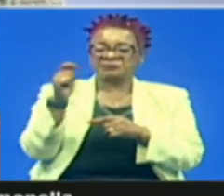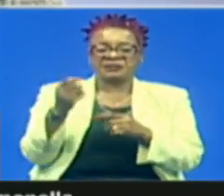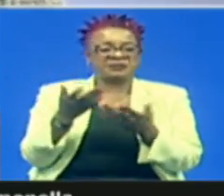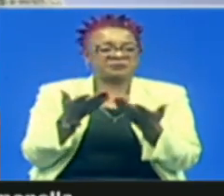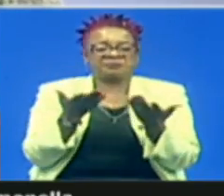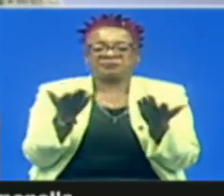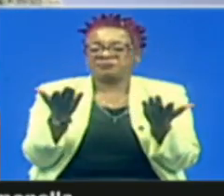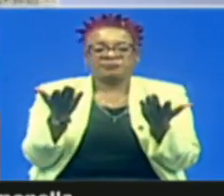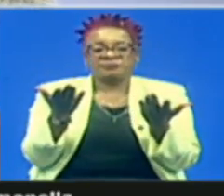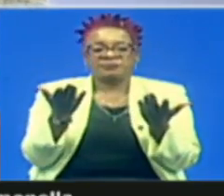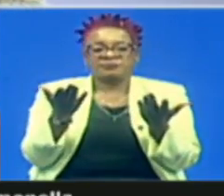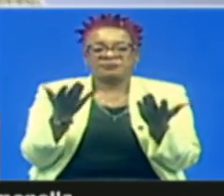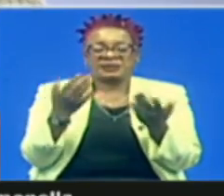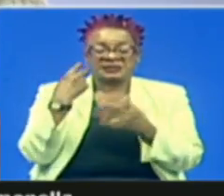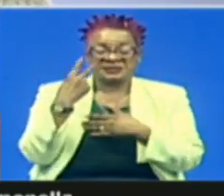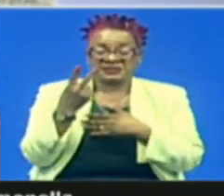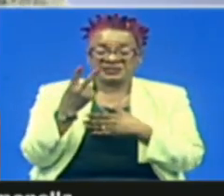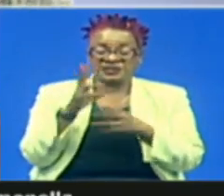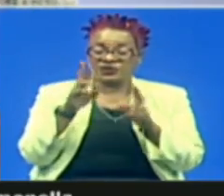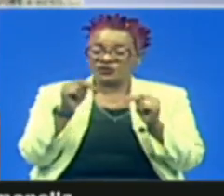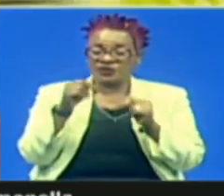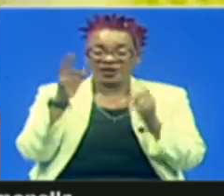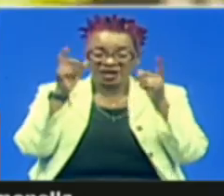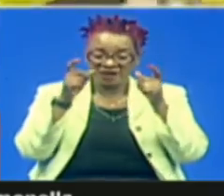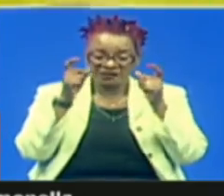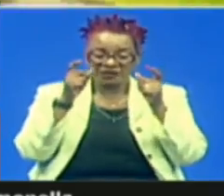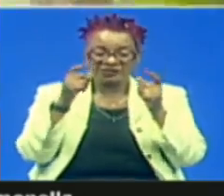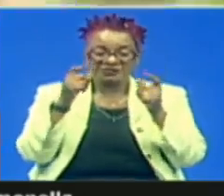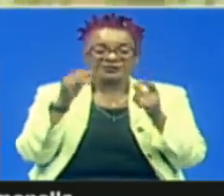a see no evil, hear no evil approach.